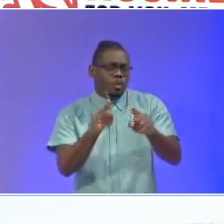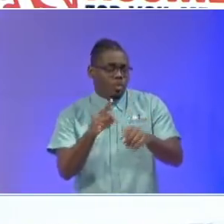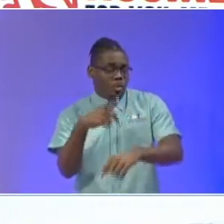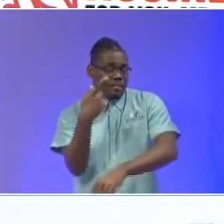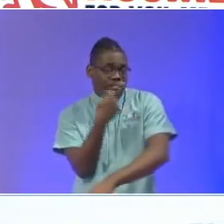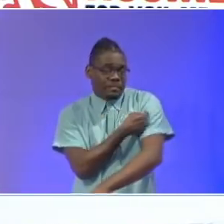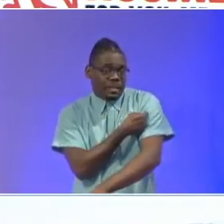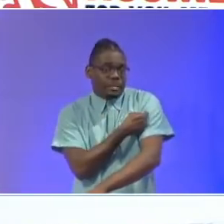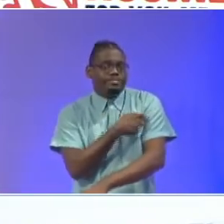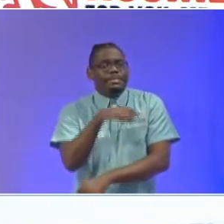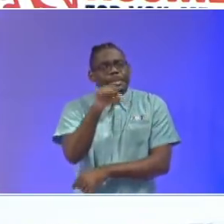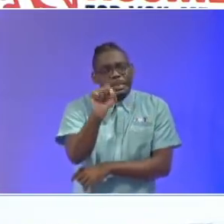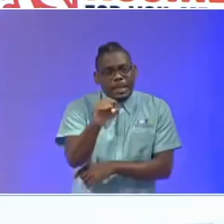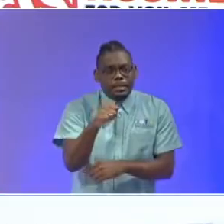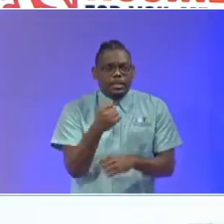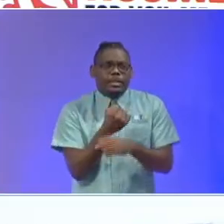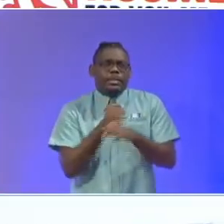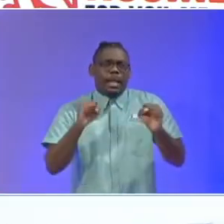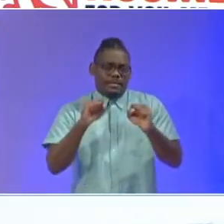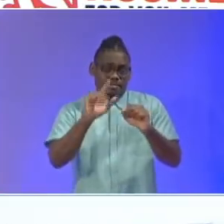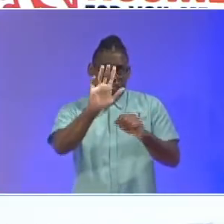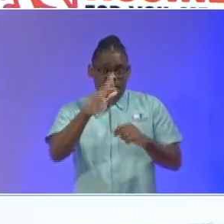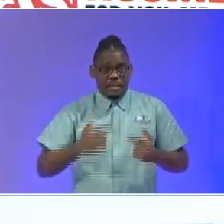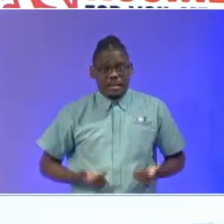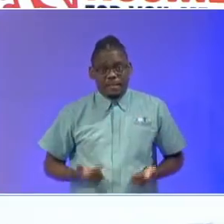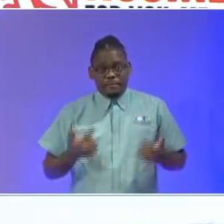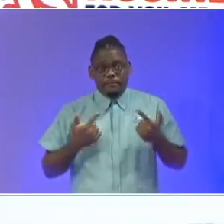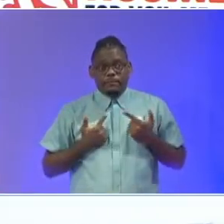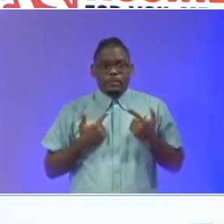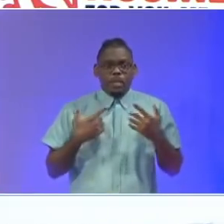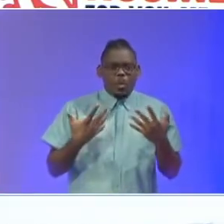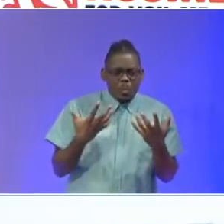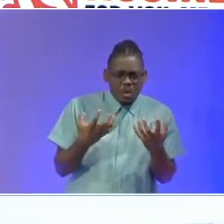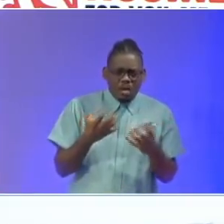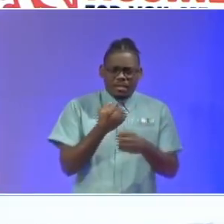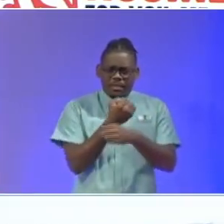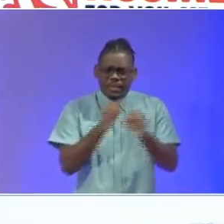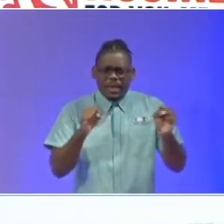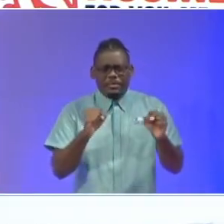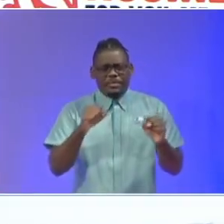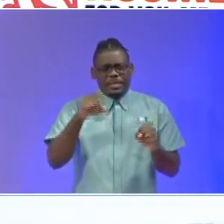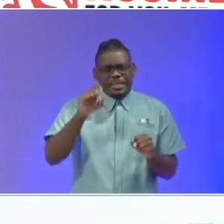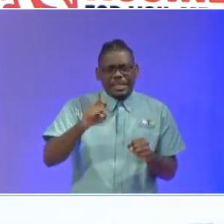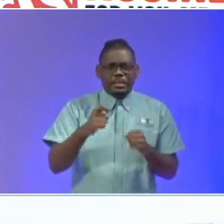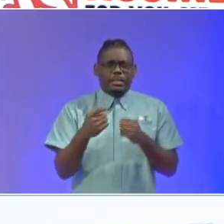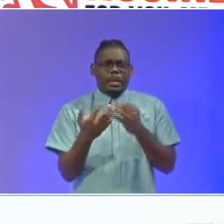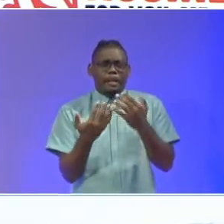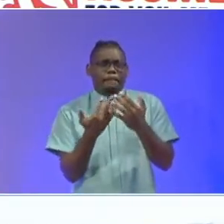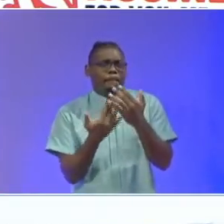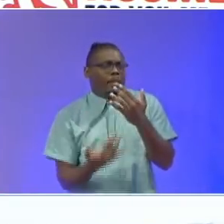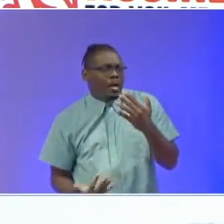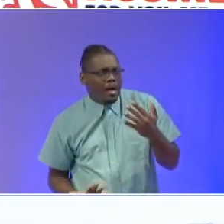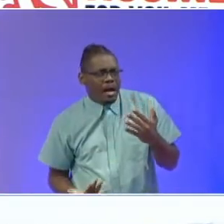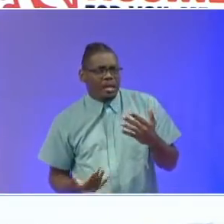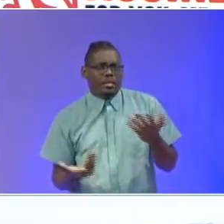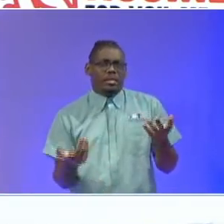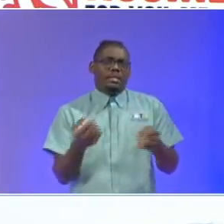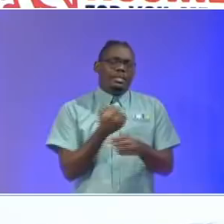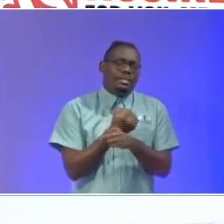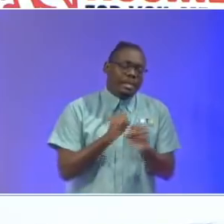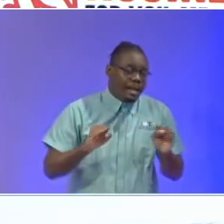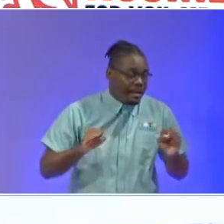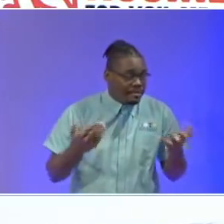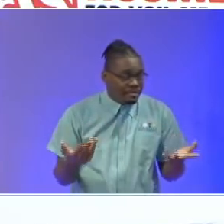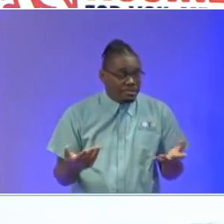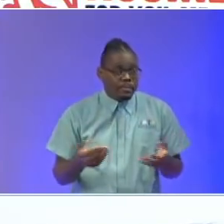It saves you from needing 7.6 liters of oxygen per minute, as Dr. Suraj said this morning. It will save you from becoming an